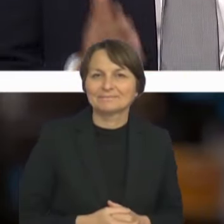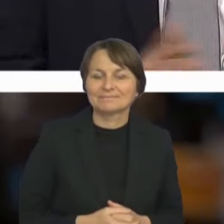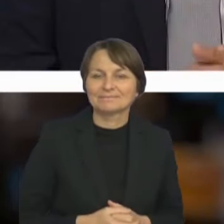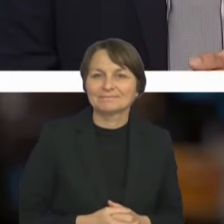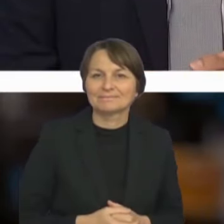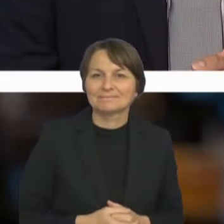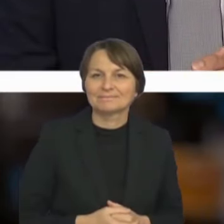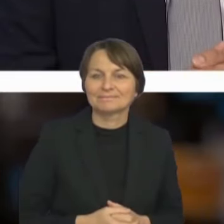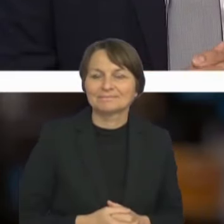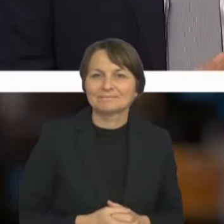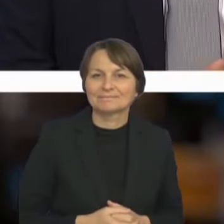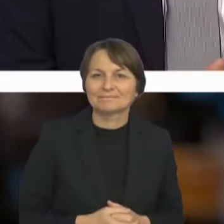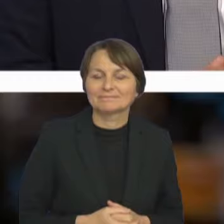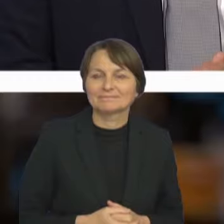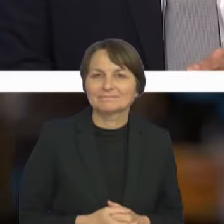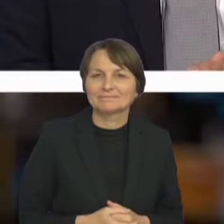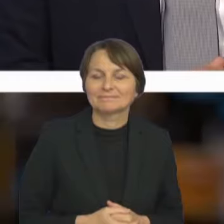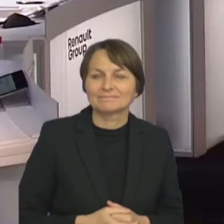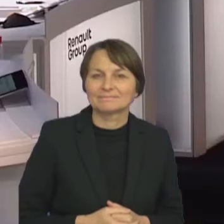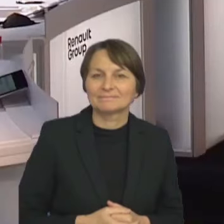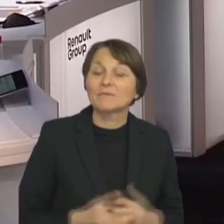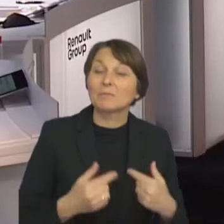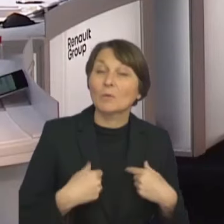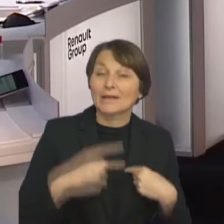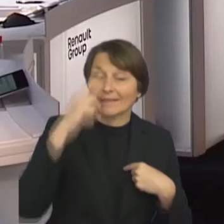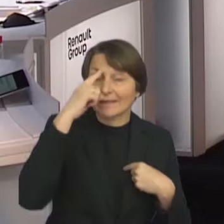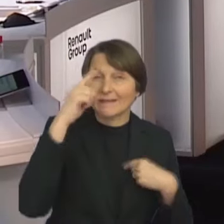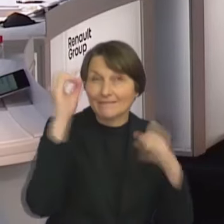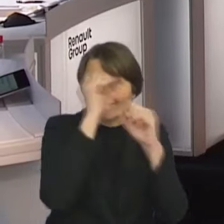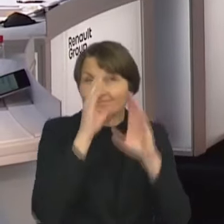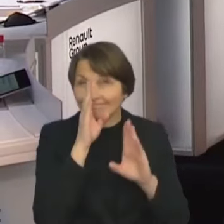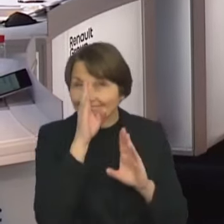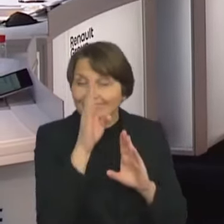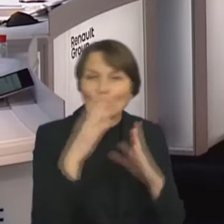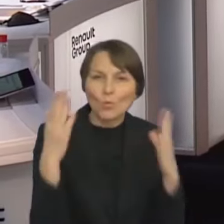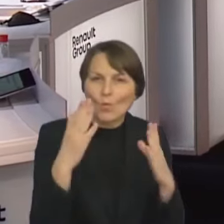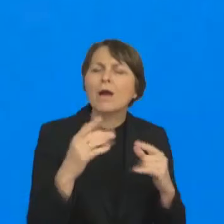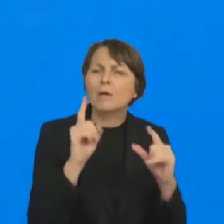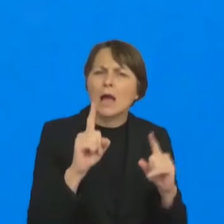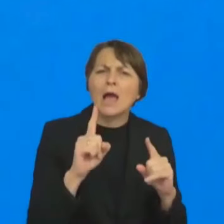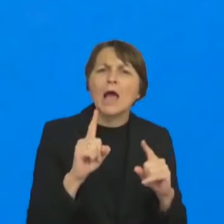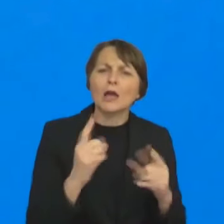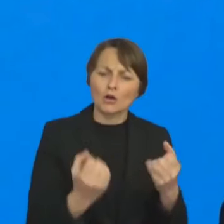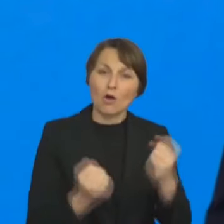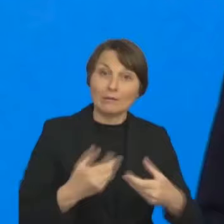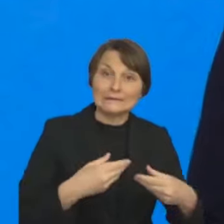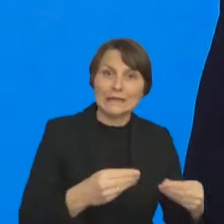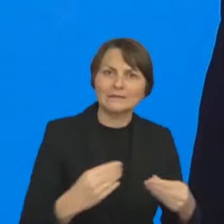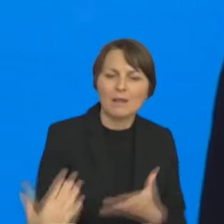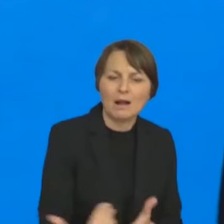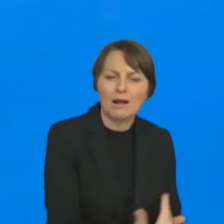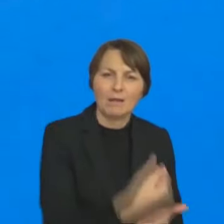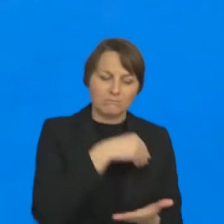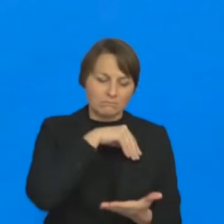we are keeping our course for generating revenue and profits while putting our priority on the Renaulution range to come. We're